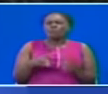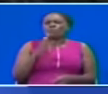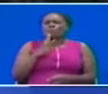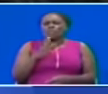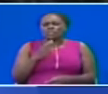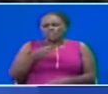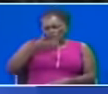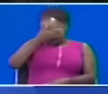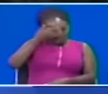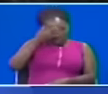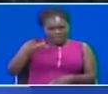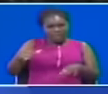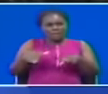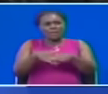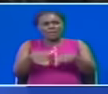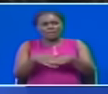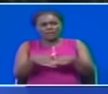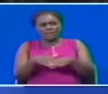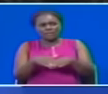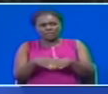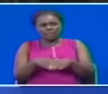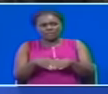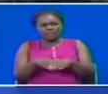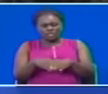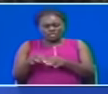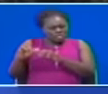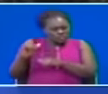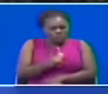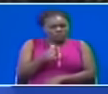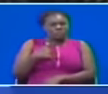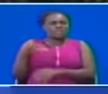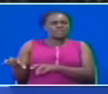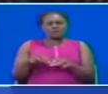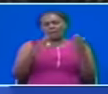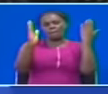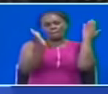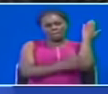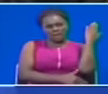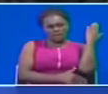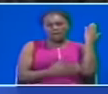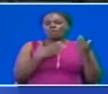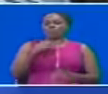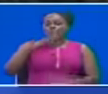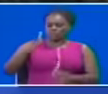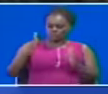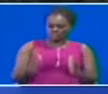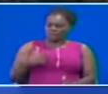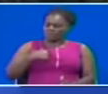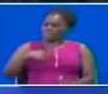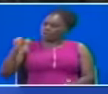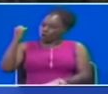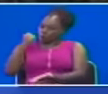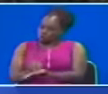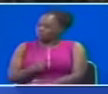dying. And the members like Waititu are holding me there to suffer more. That is very bad. I want the speaker, I've gone to his office to